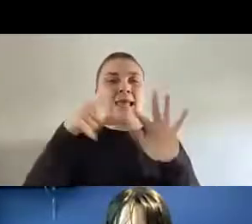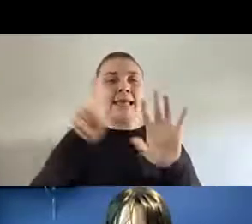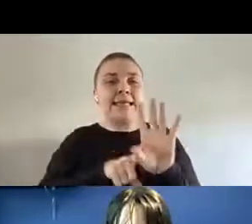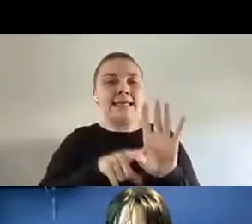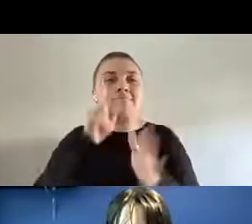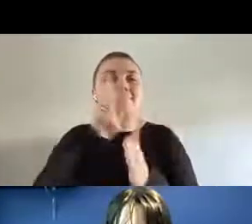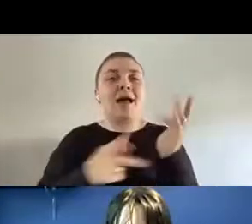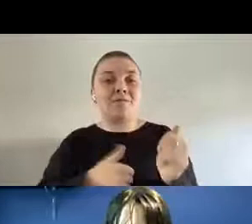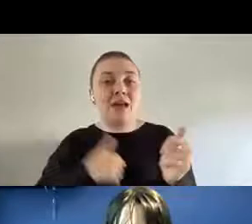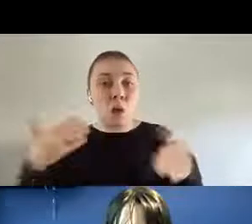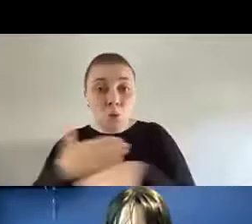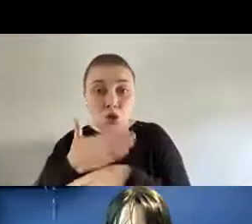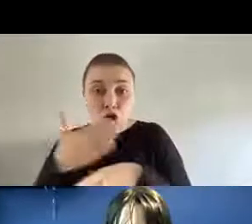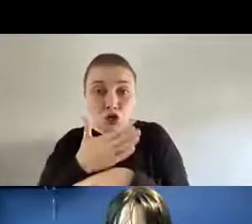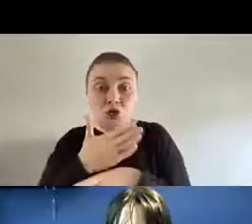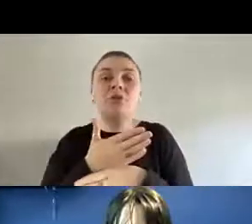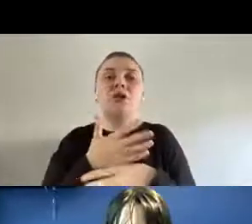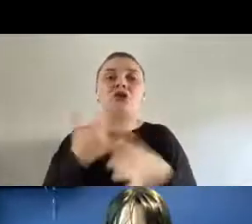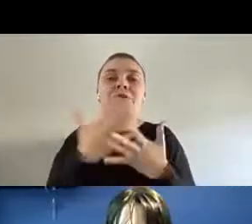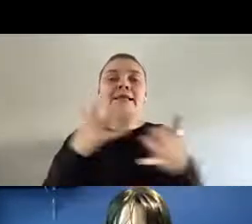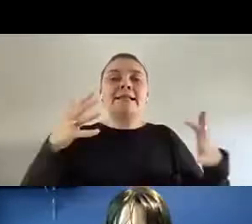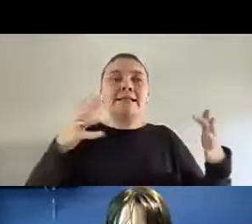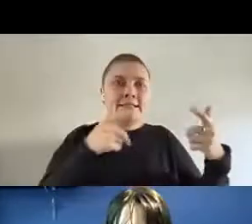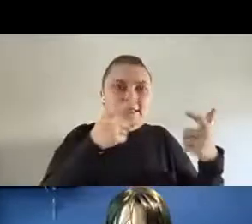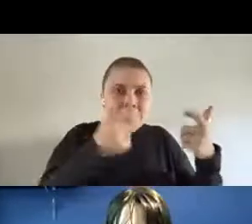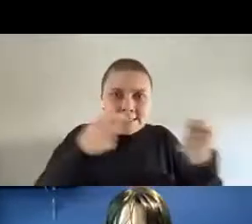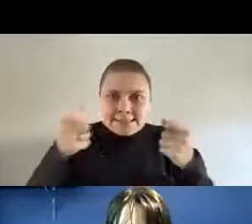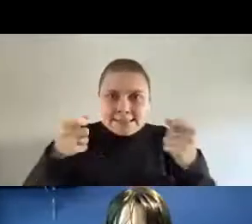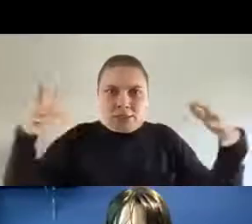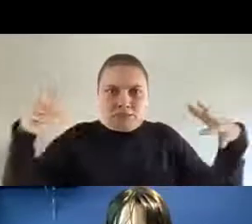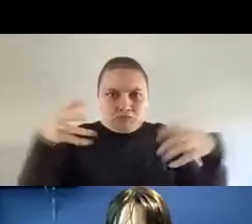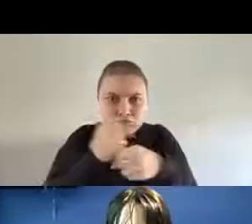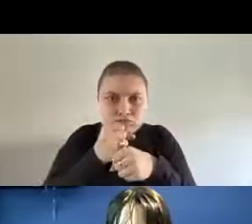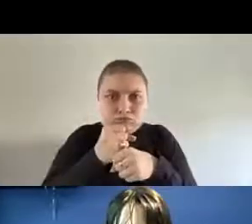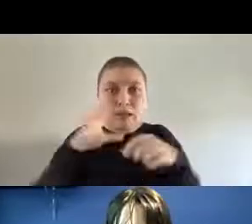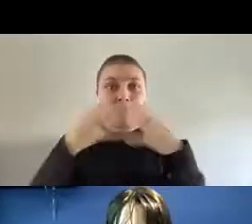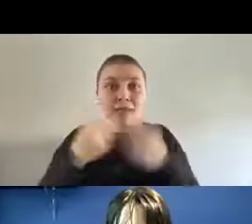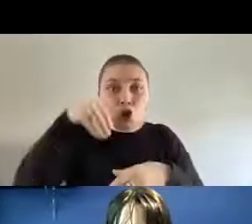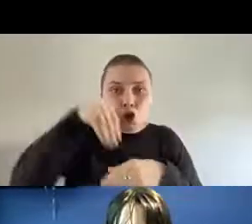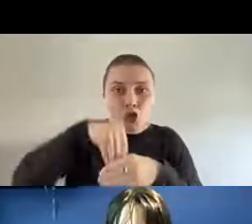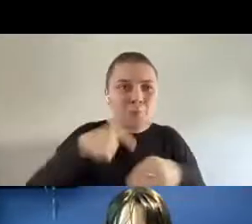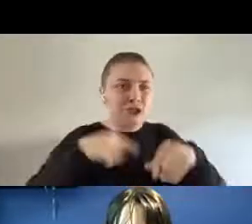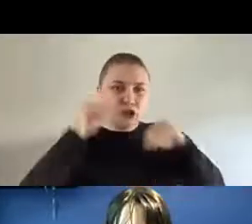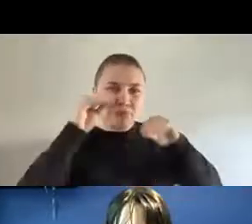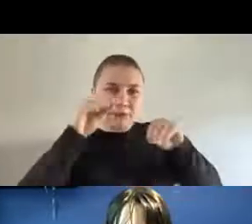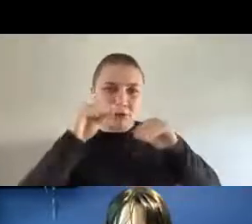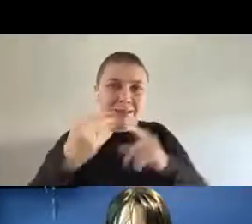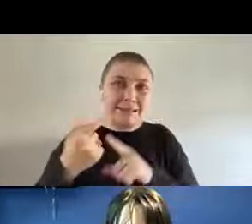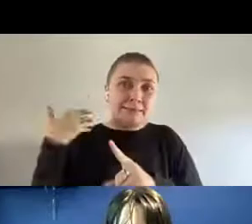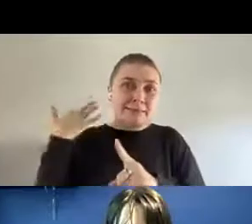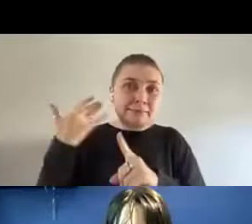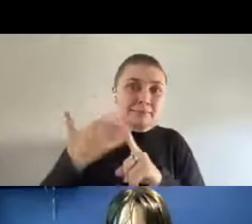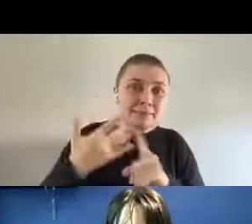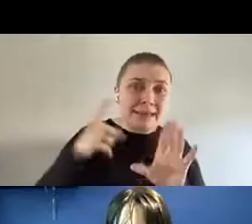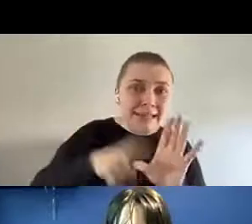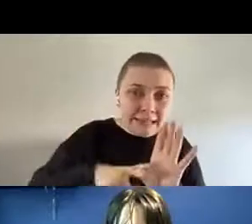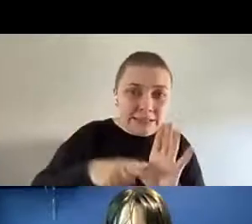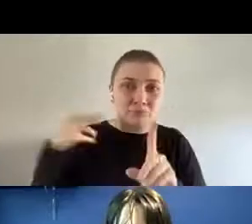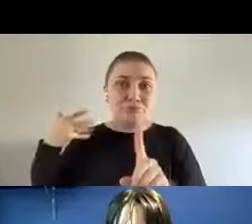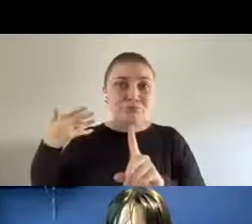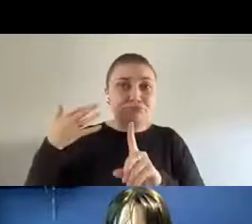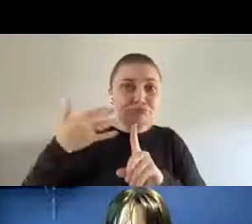work, and it really draws together a lot of the content that we've been training around for many years as the length of this